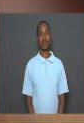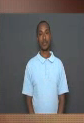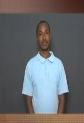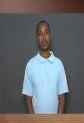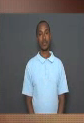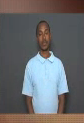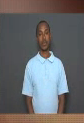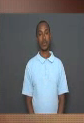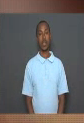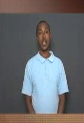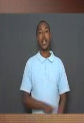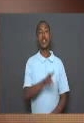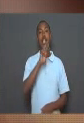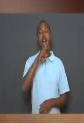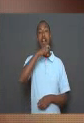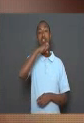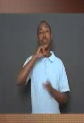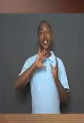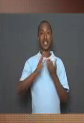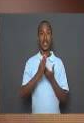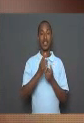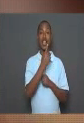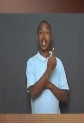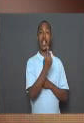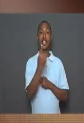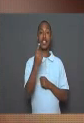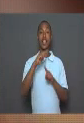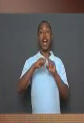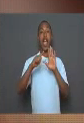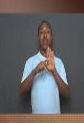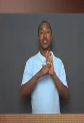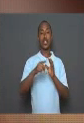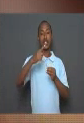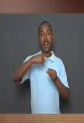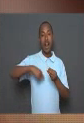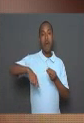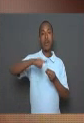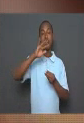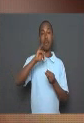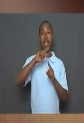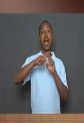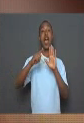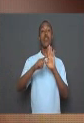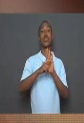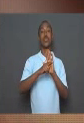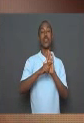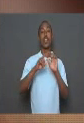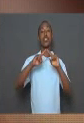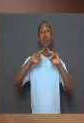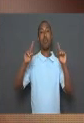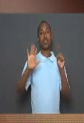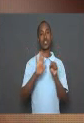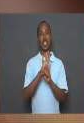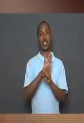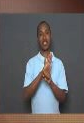When they are in the solid state, each ion is surrounded by ions of the opposite